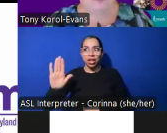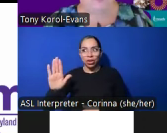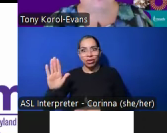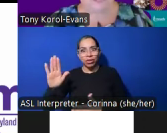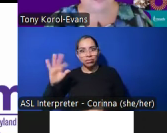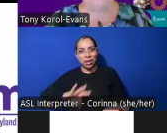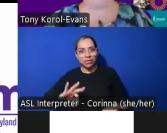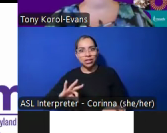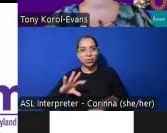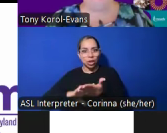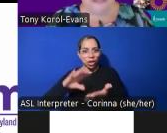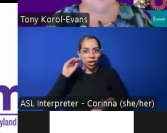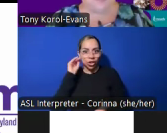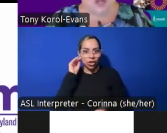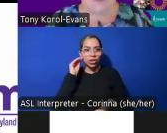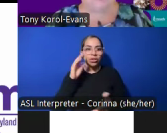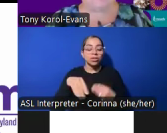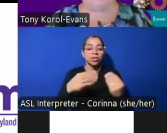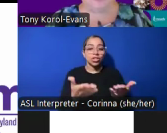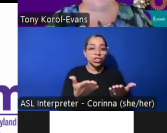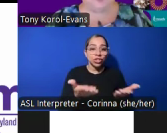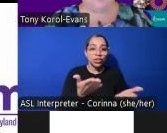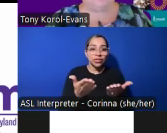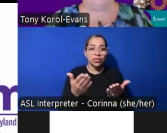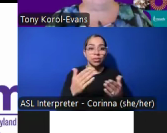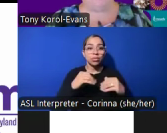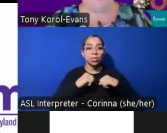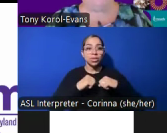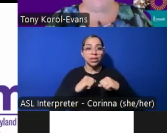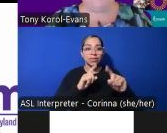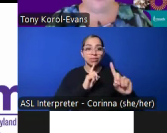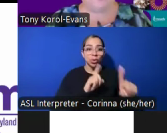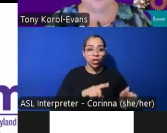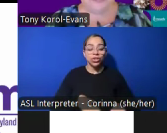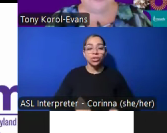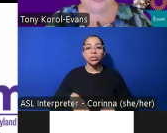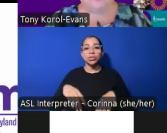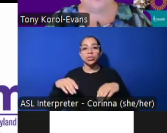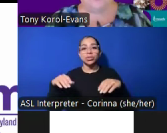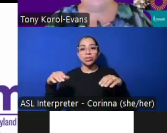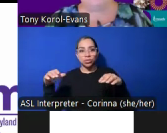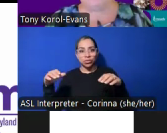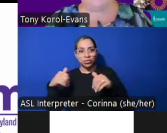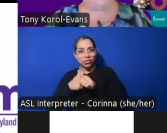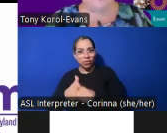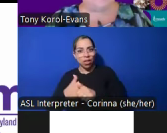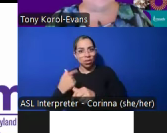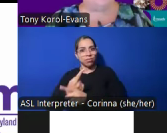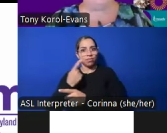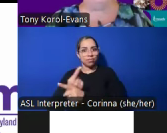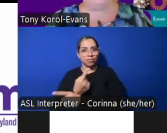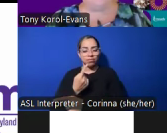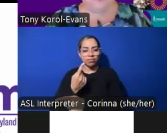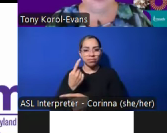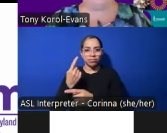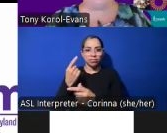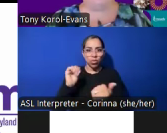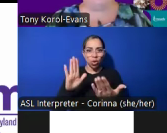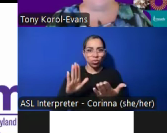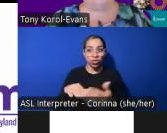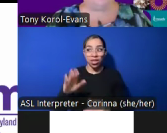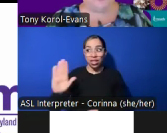lap, right? It is in police officers' best interest to follow the advice that we give, because honestly, their